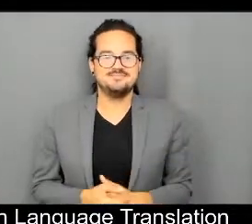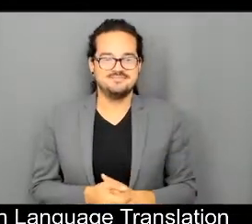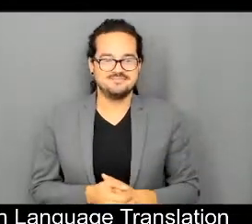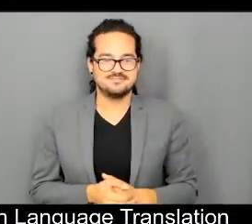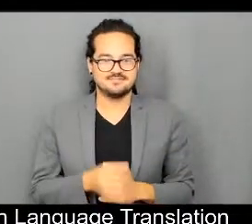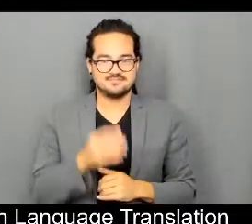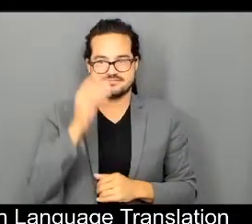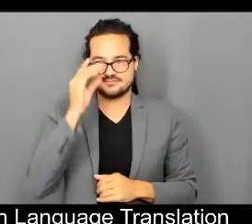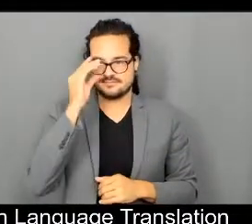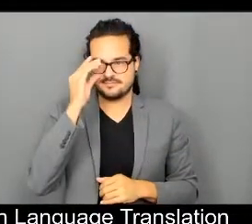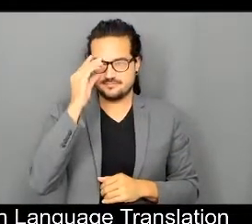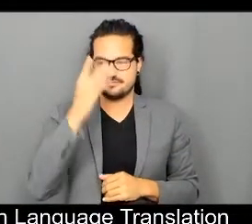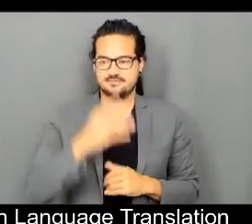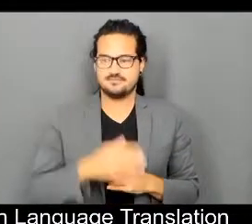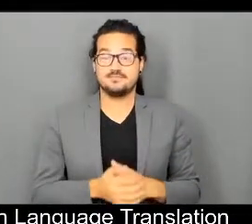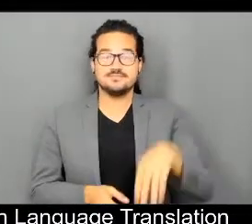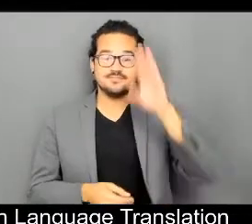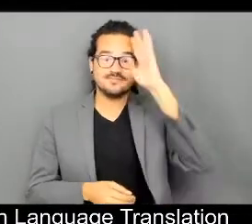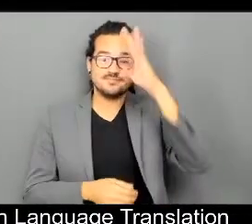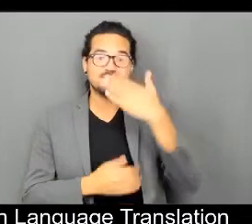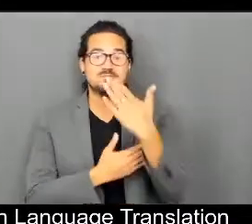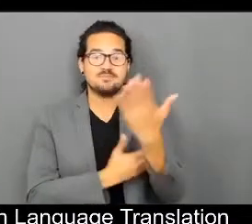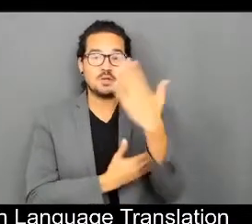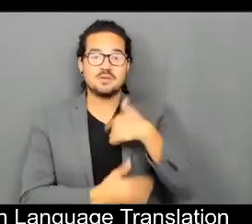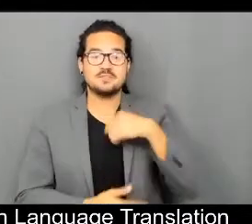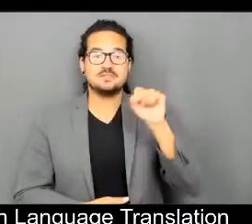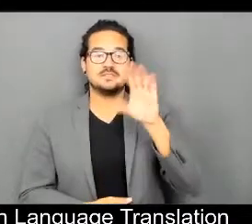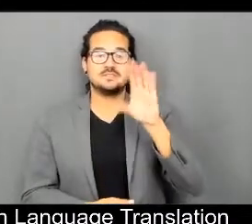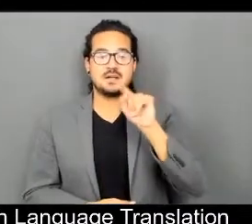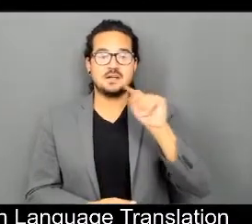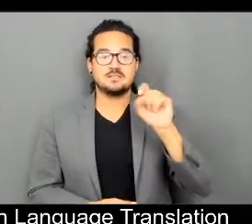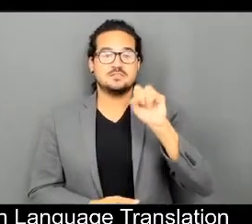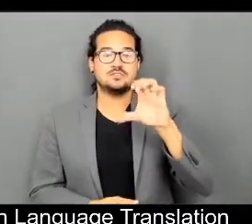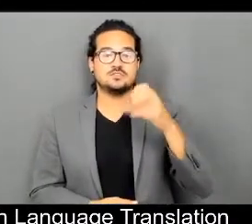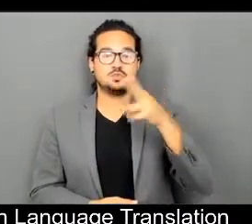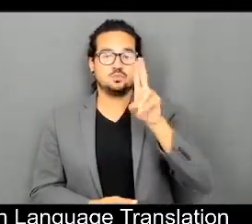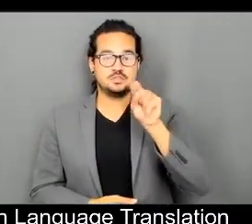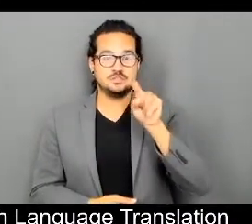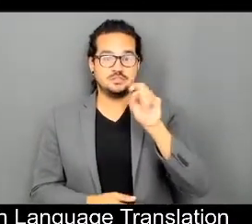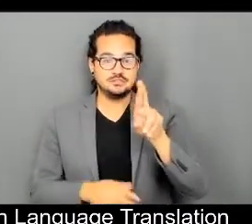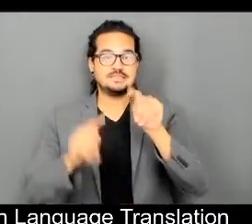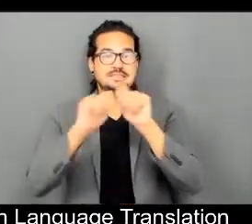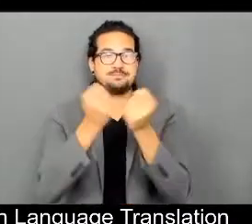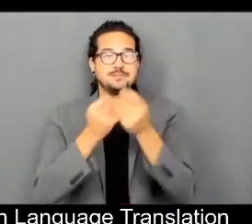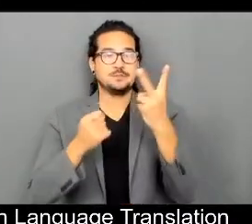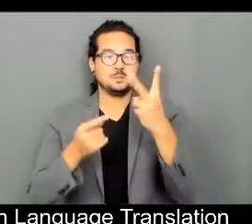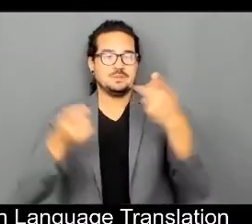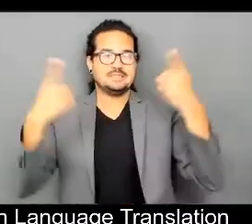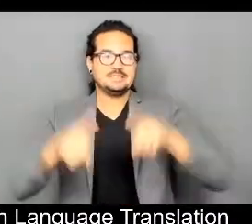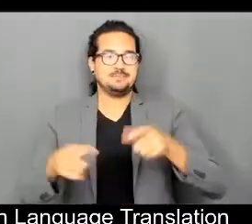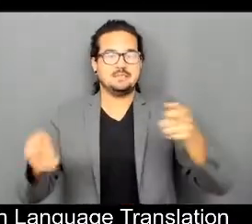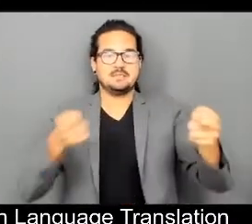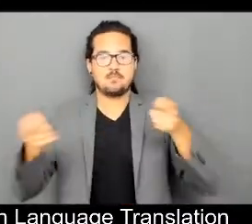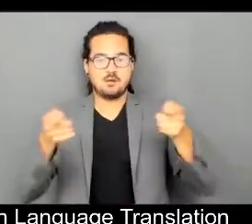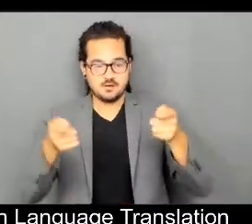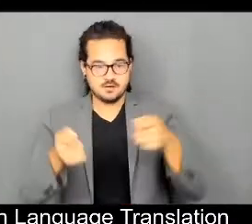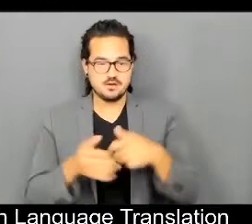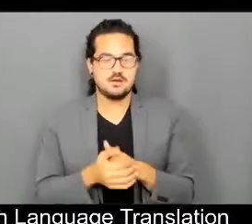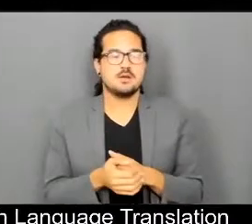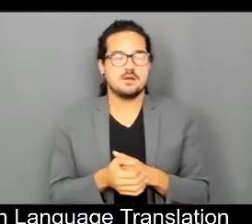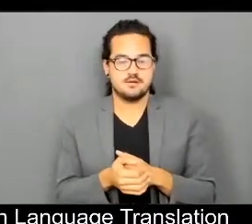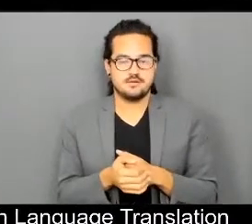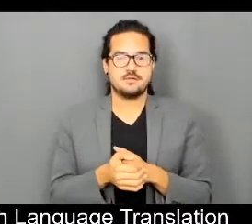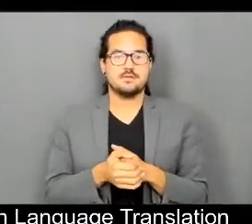Hey, good morning, Scott Schuster, part of the IC group for the team. As Brandon just mentioned, we think we're positioned well for the hot